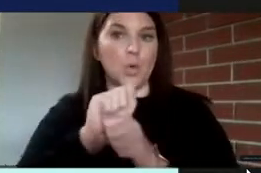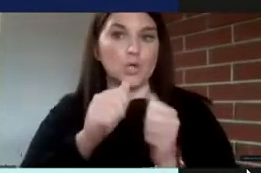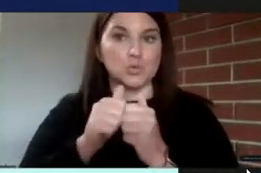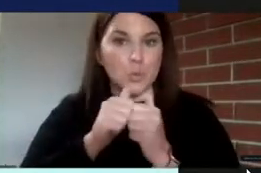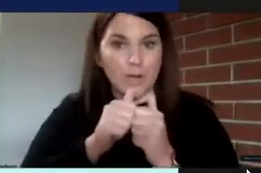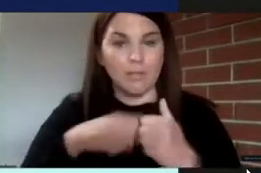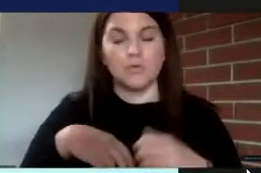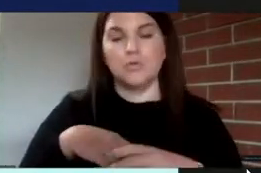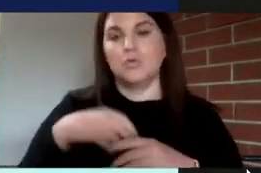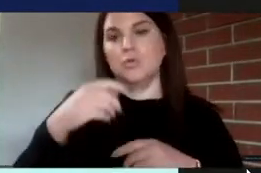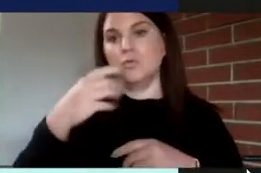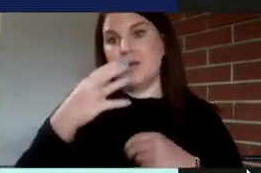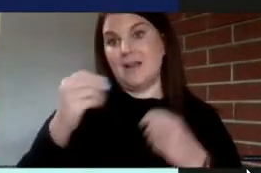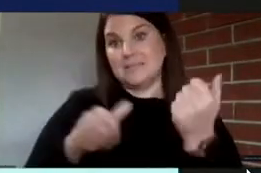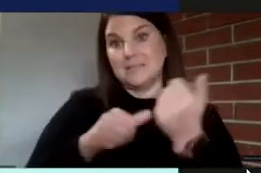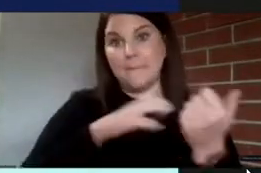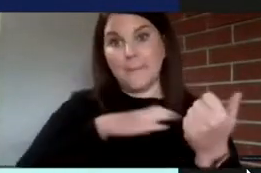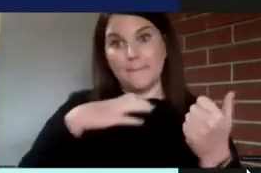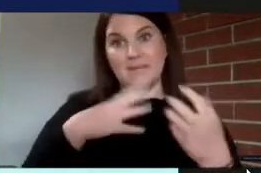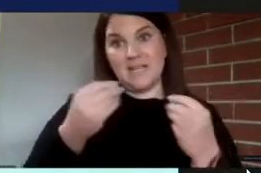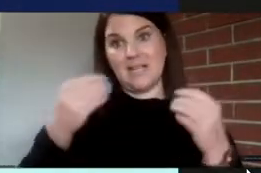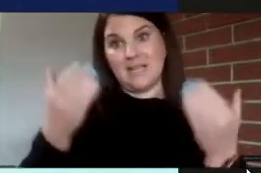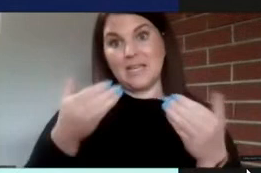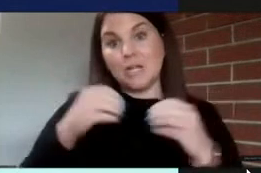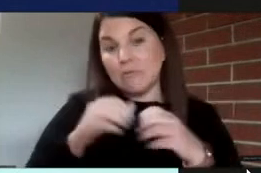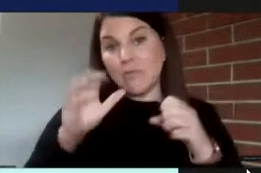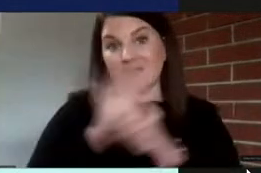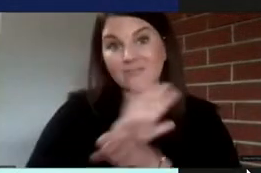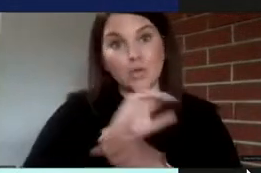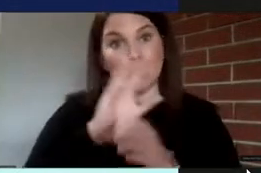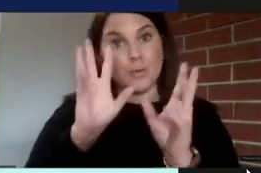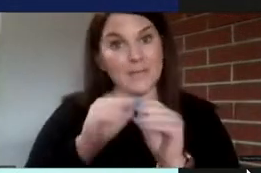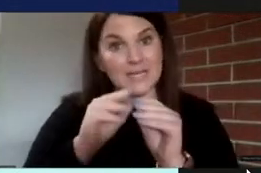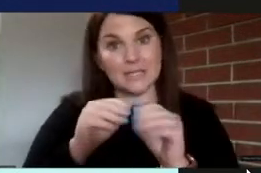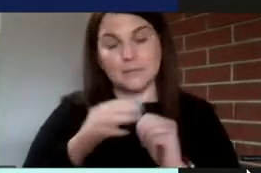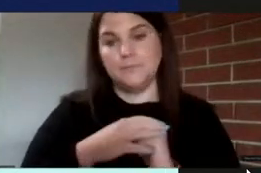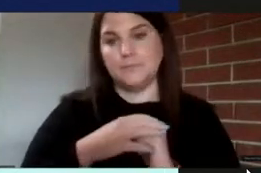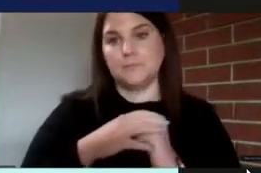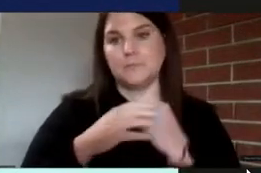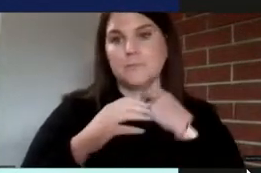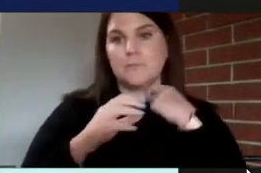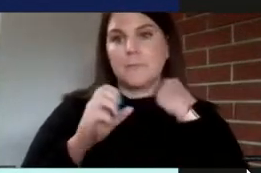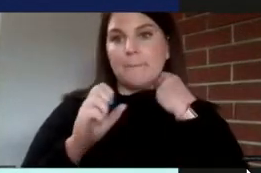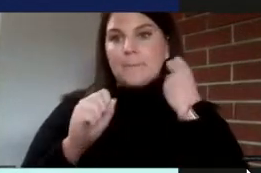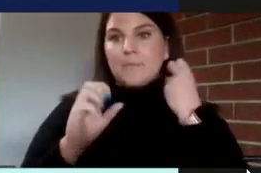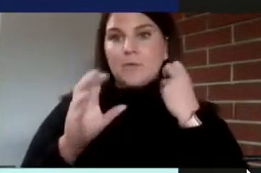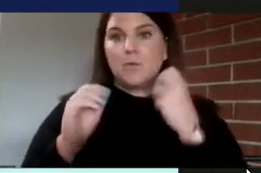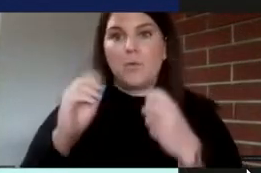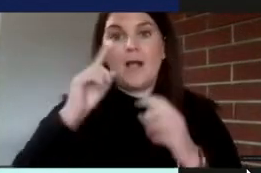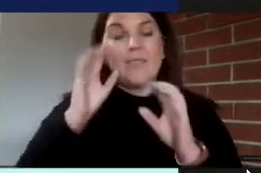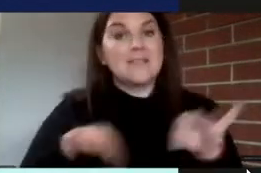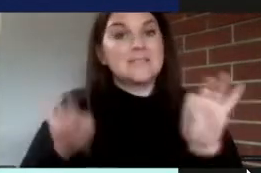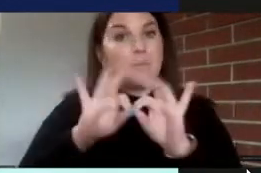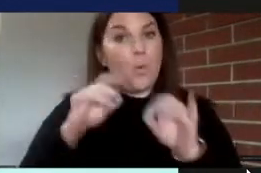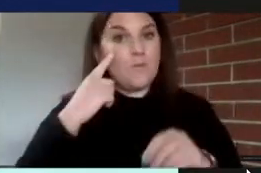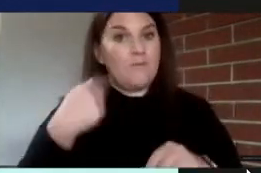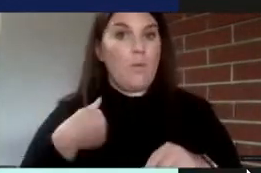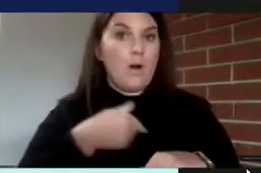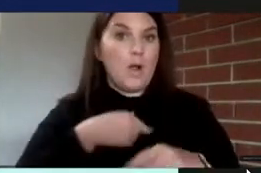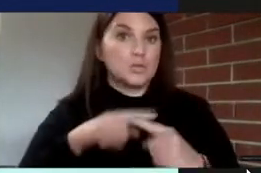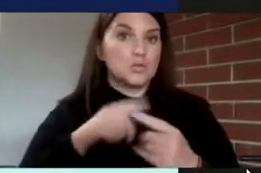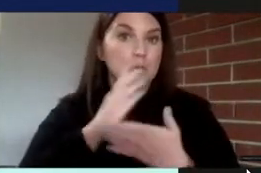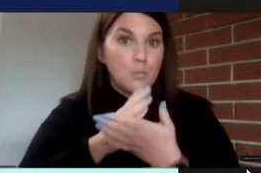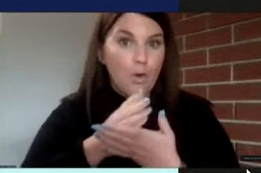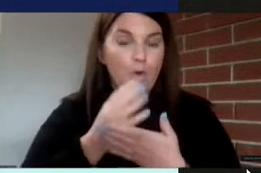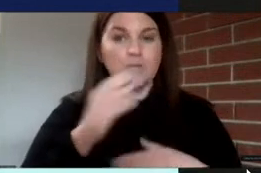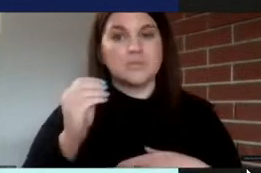subcommittee, and of course here in the full task force meeting. So it's I think important moment for us to pause right now and get